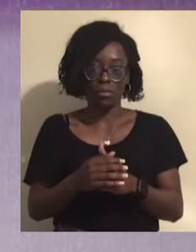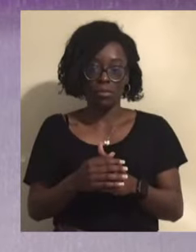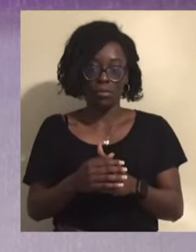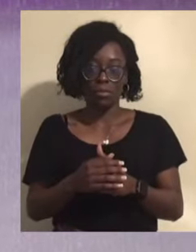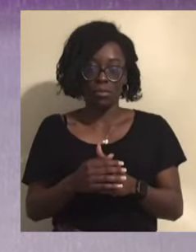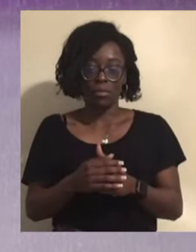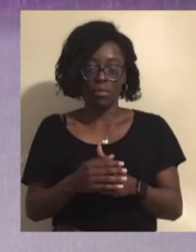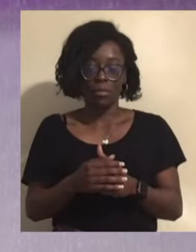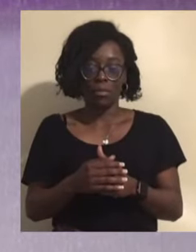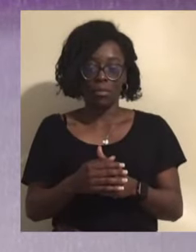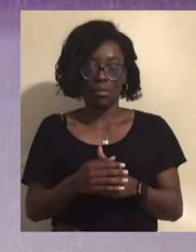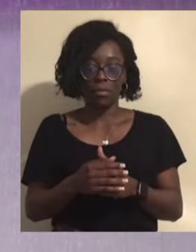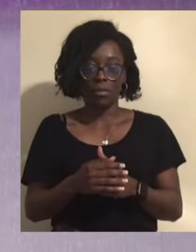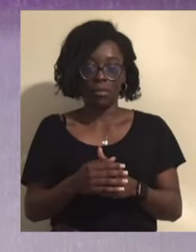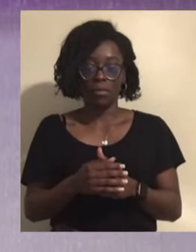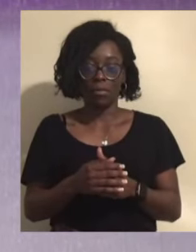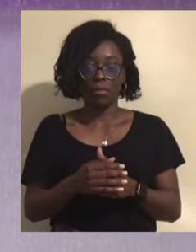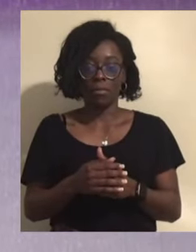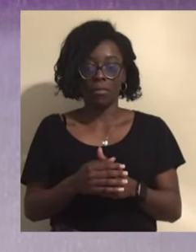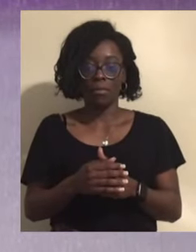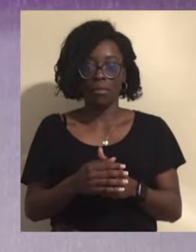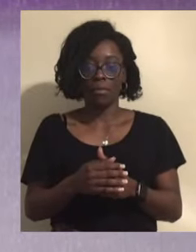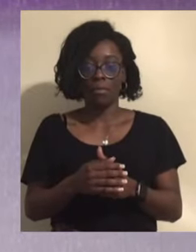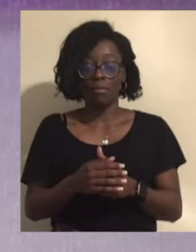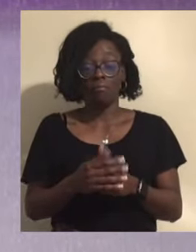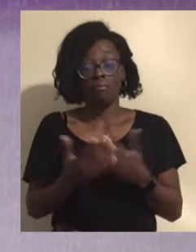Having friends might mean you got company,